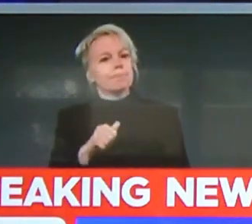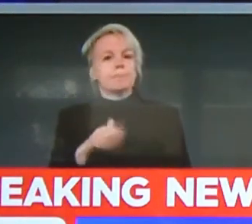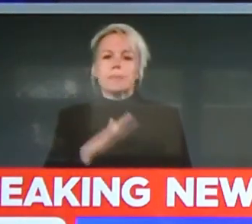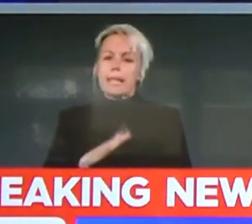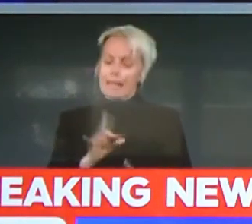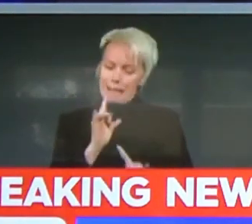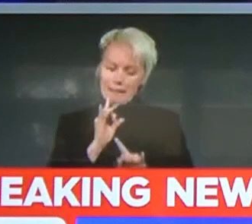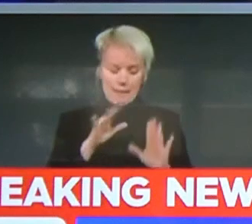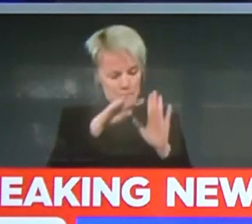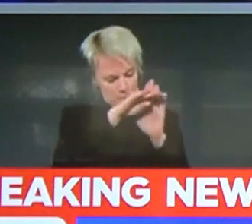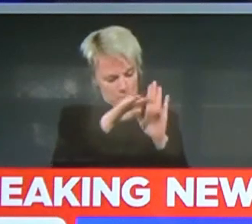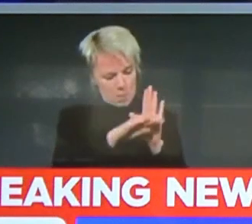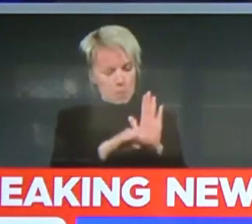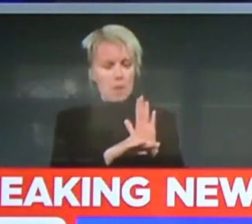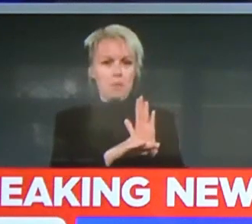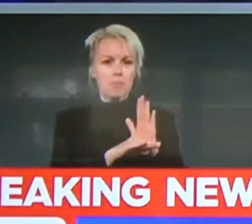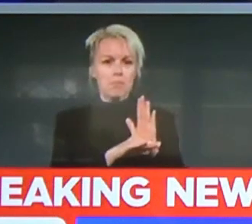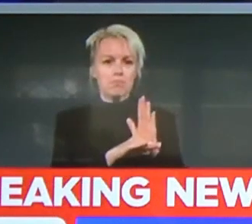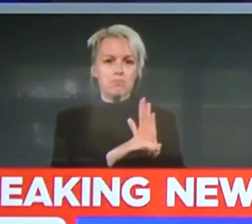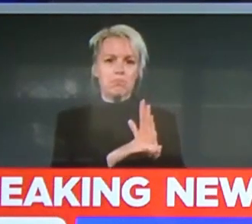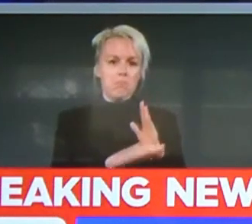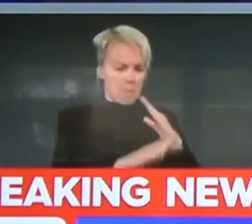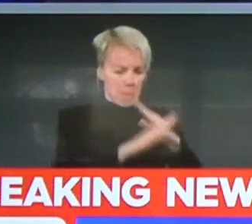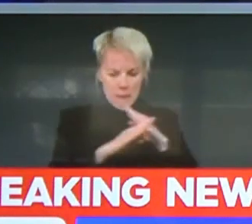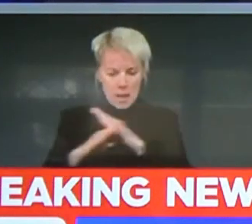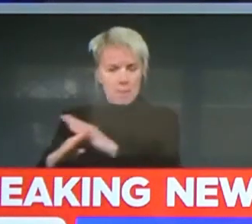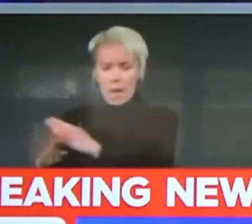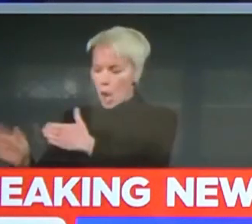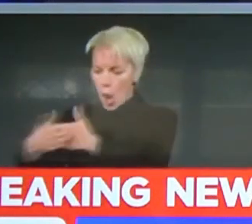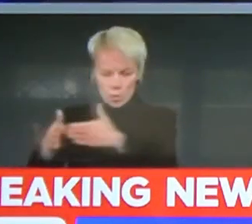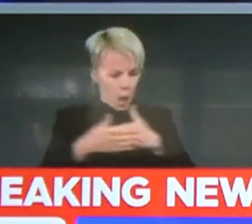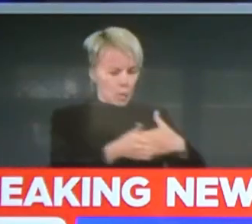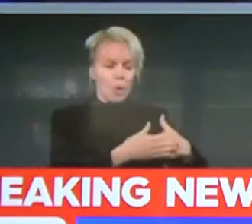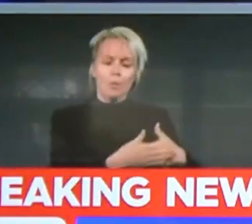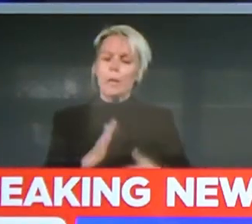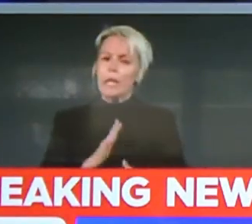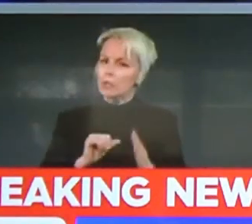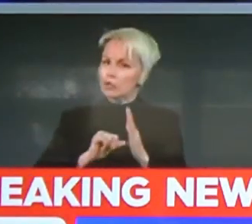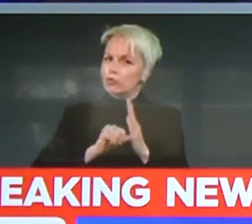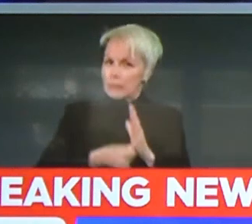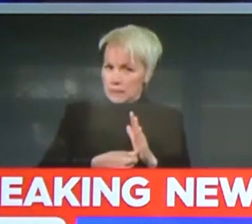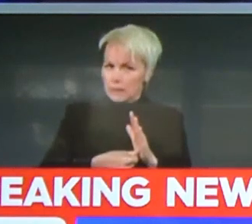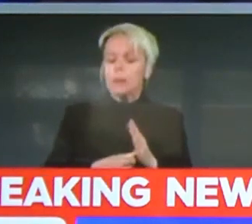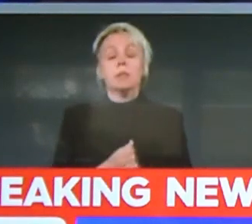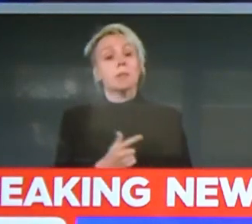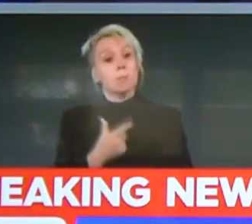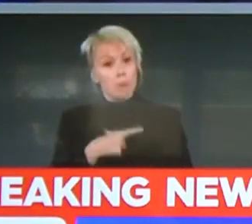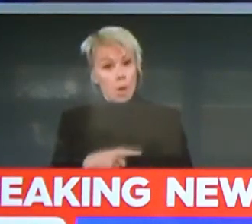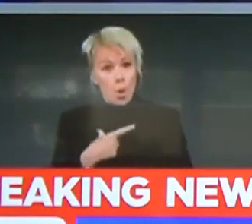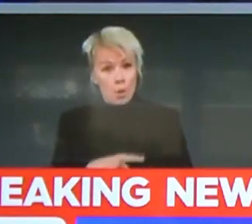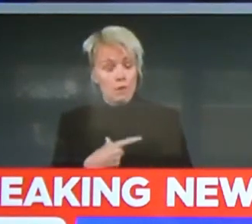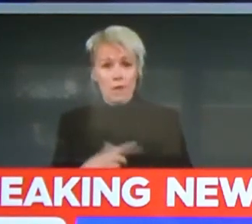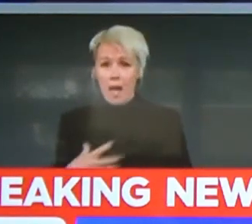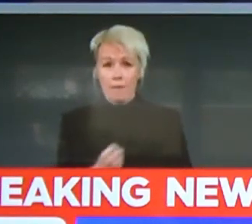well articulated and made clear and to some extent tightened, because we have to